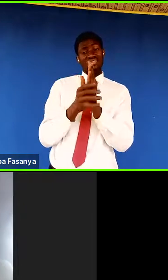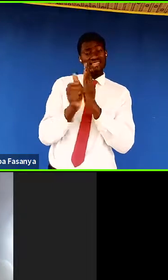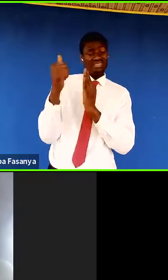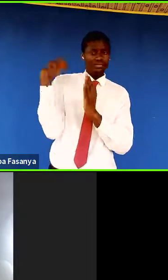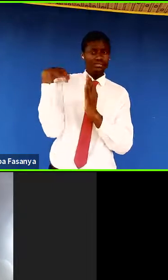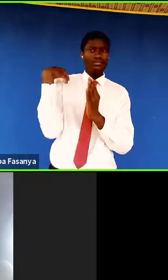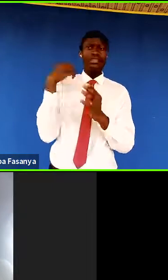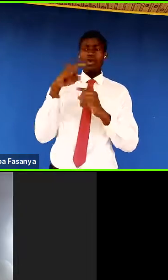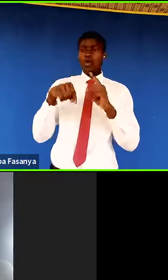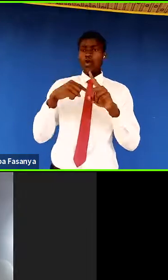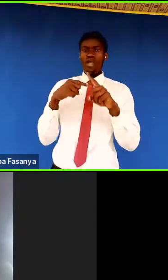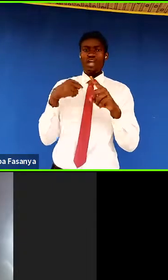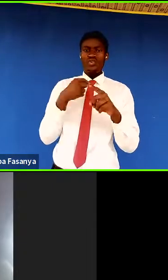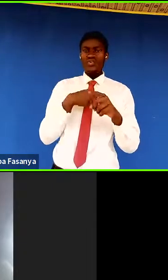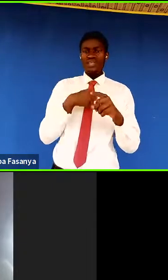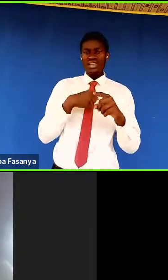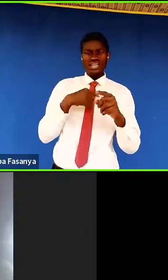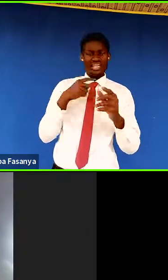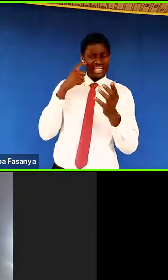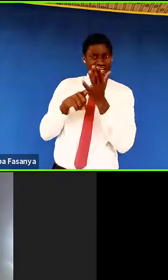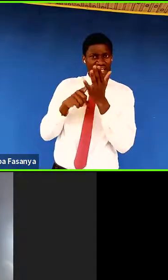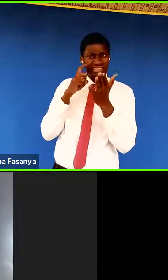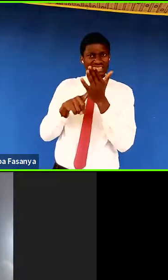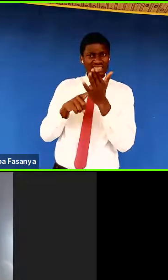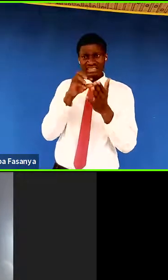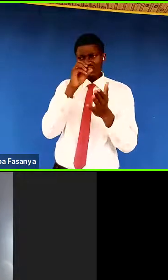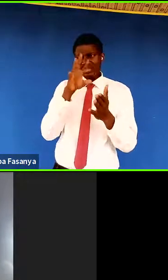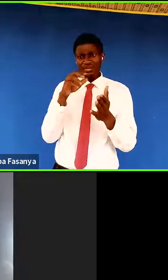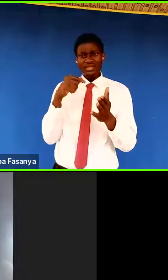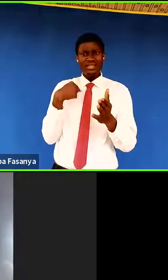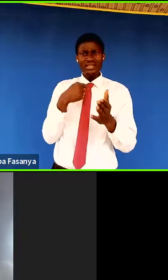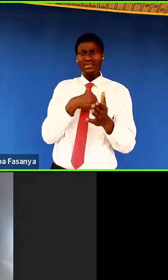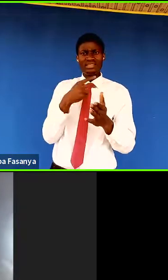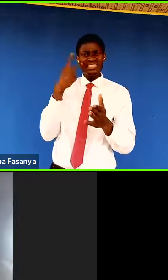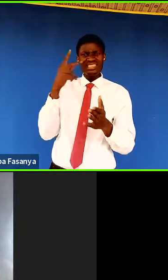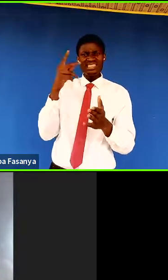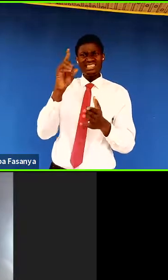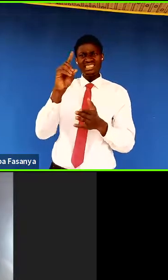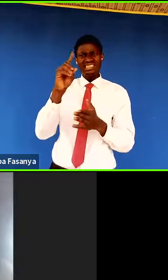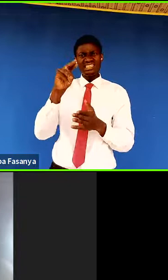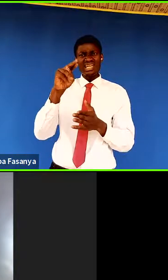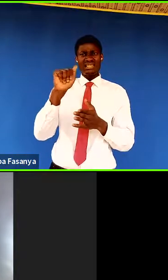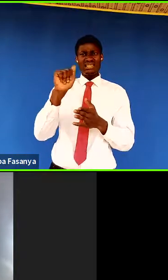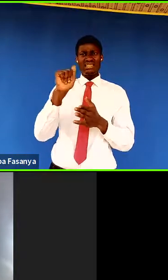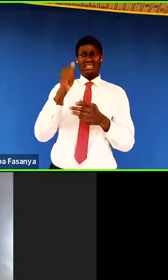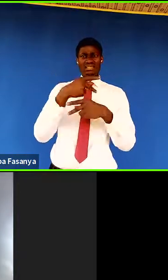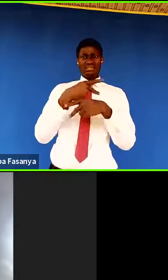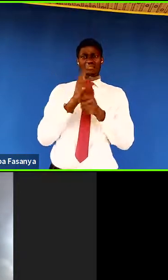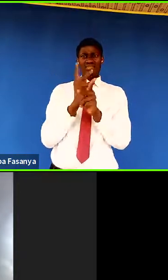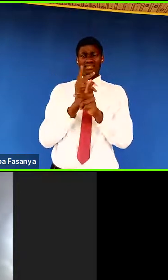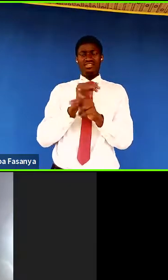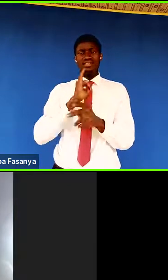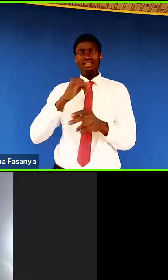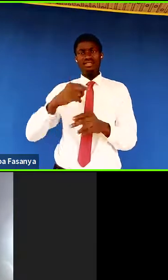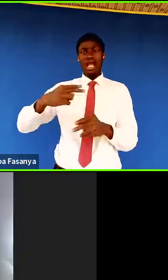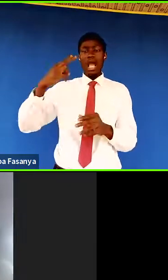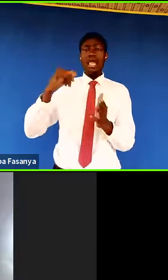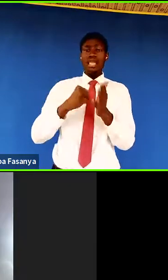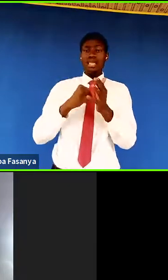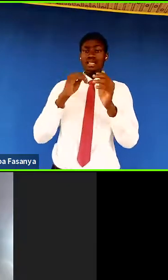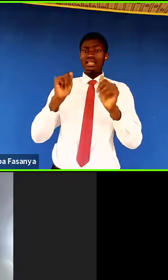the DNA fragmentation is high, it actually can affect conception. It can increase the rate